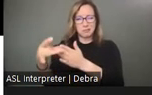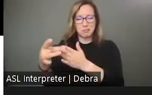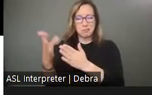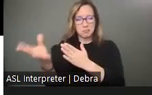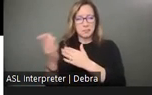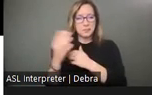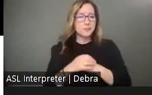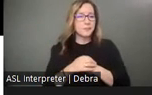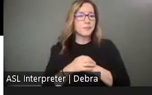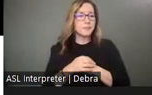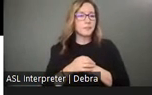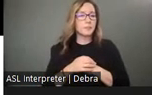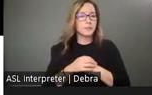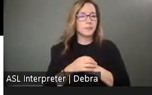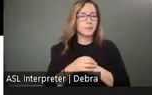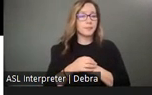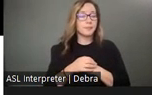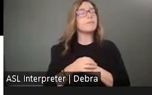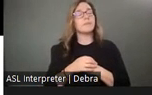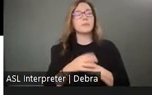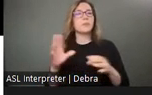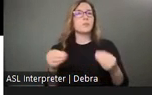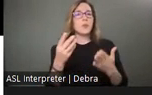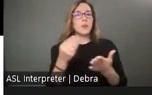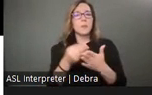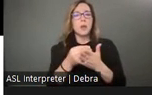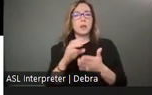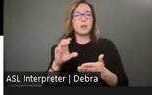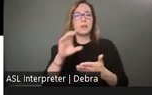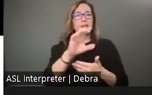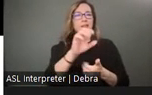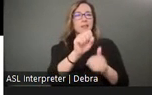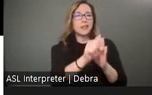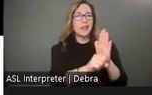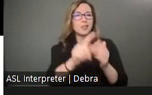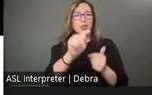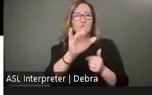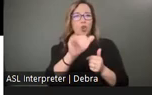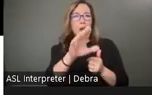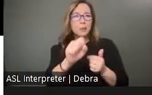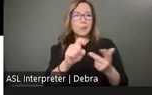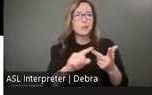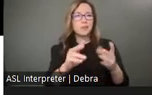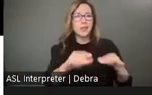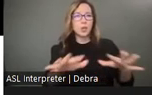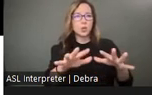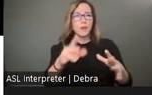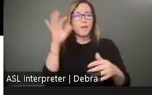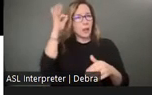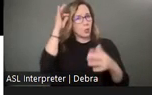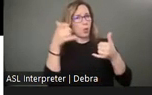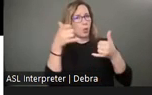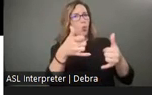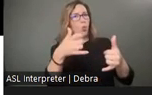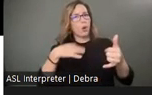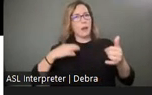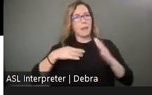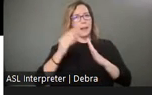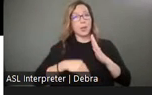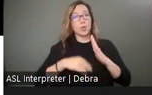policy. So it does provide funding to states, tribes, and territories through a federal award application process. And when